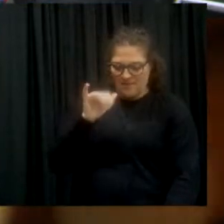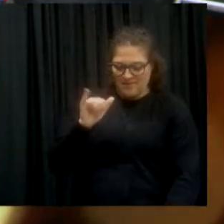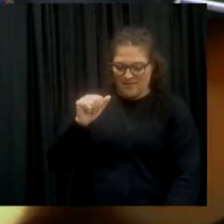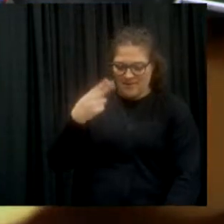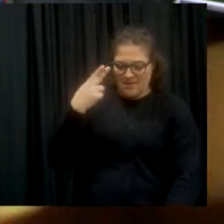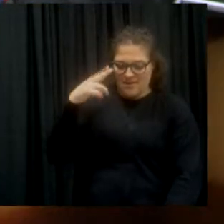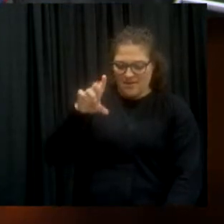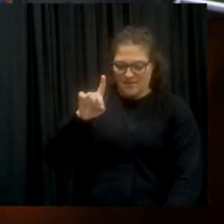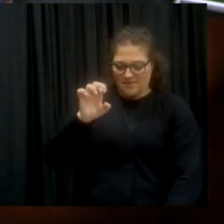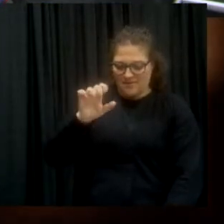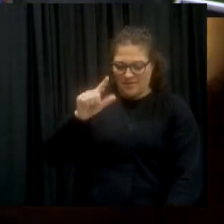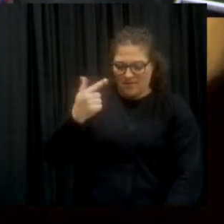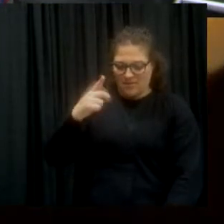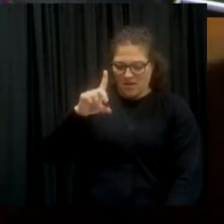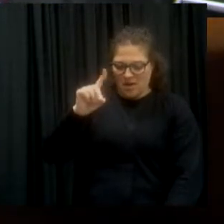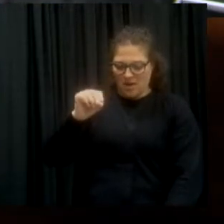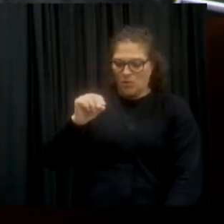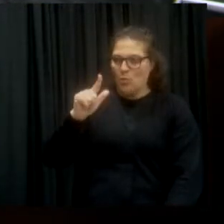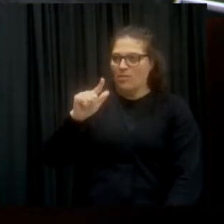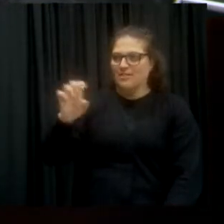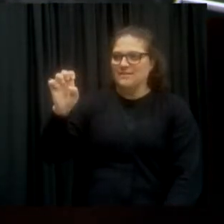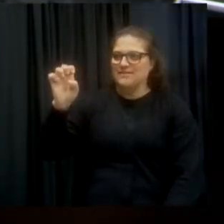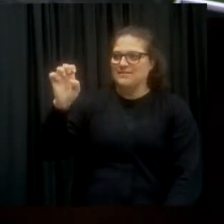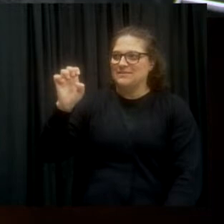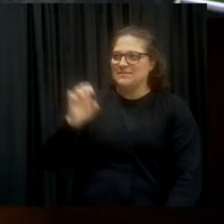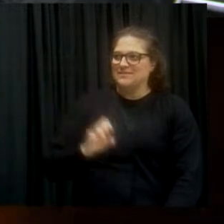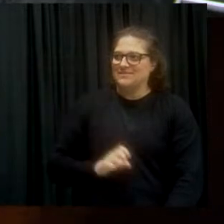Nia Delgado Lee.